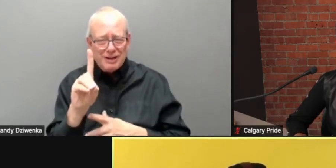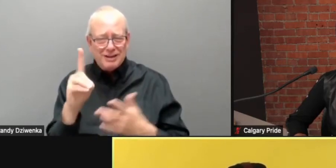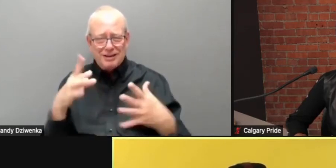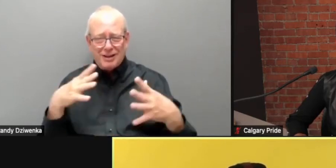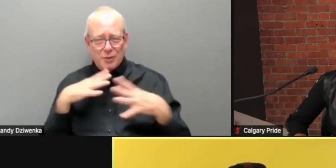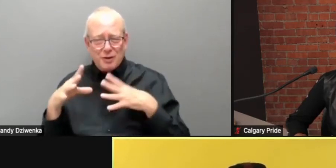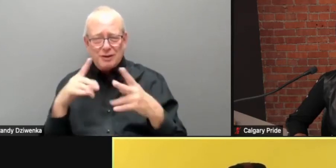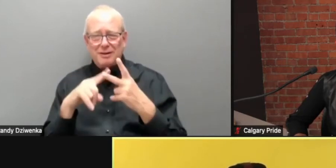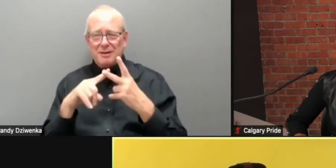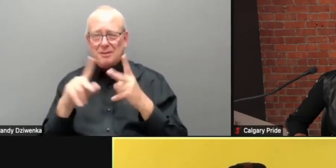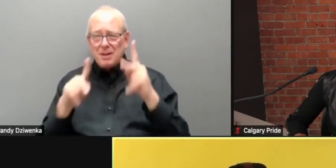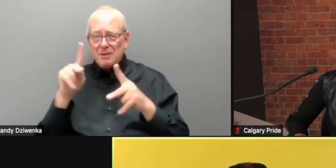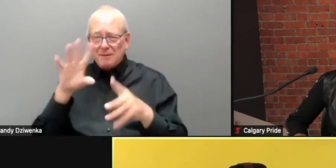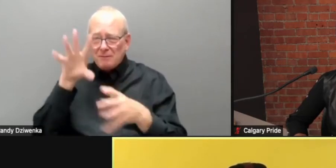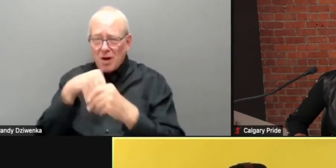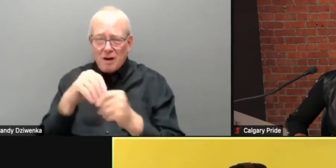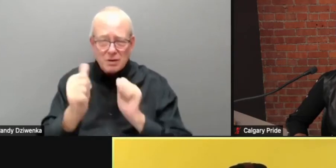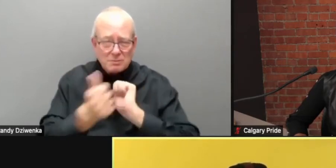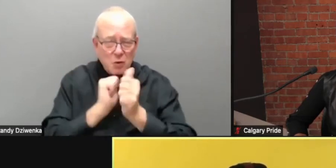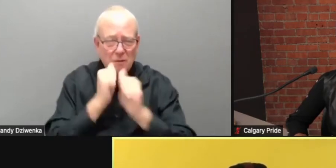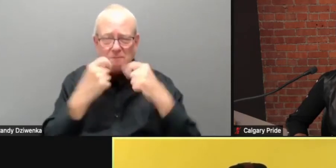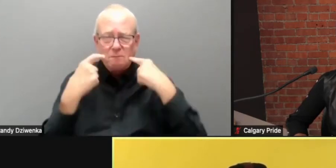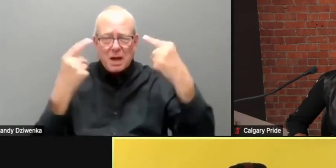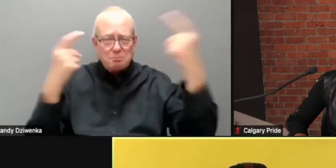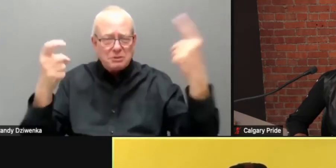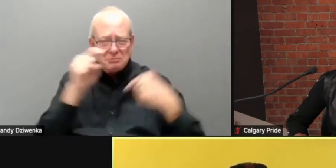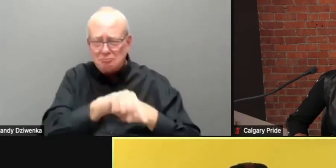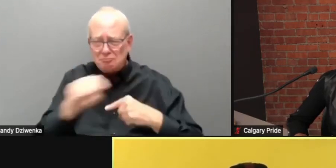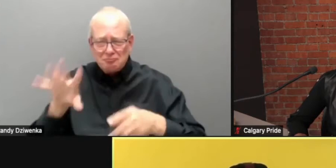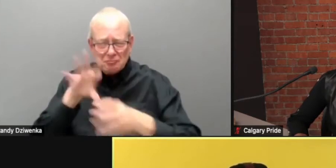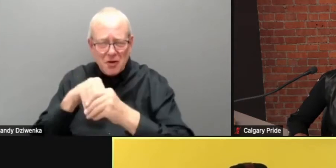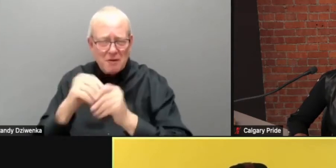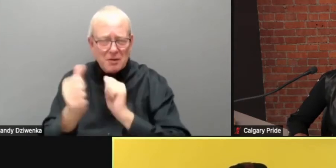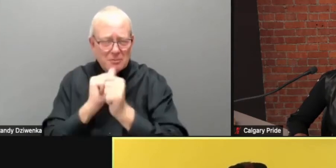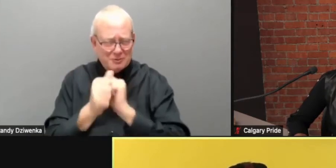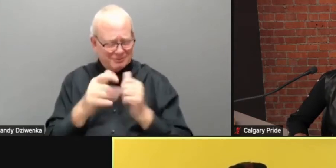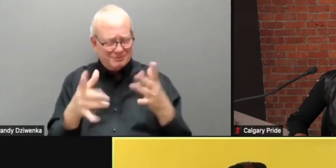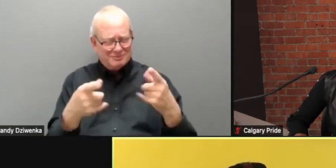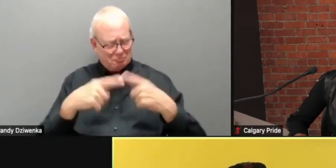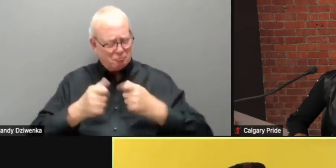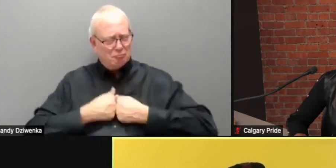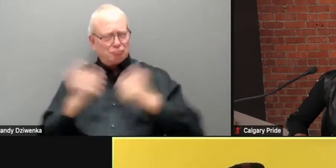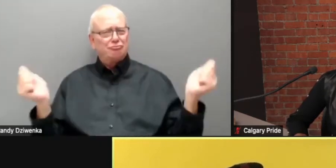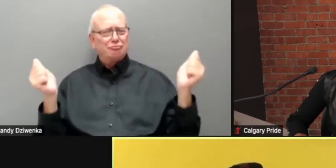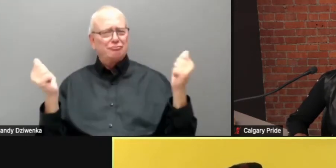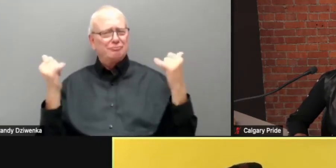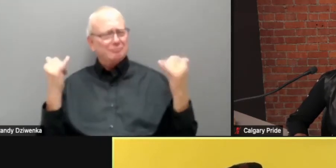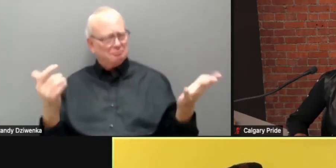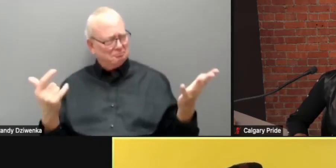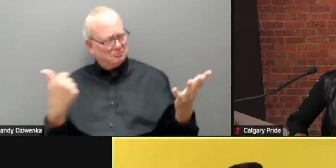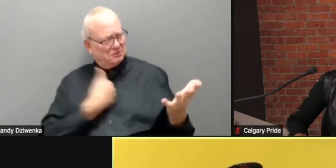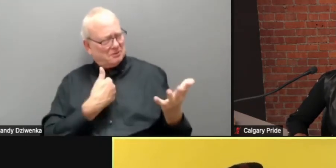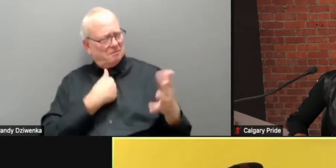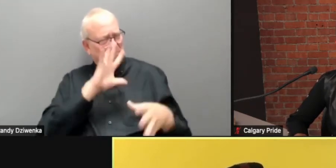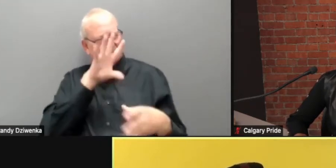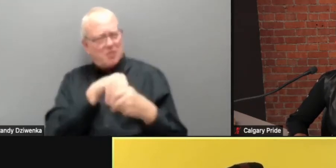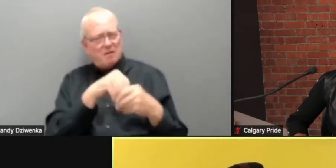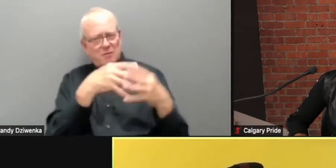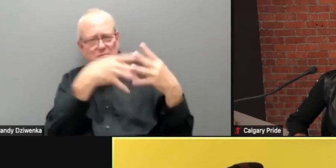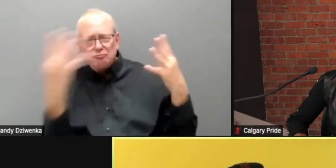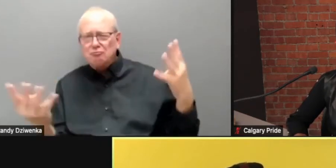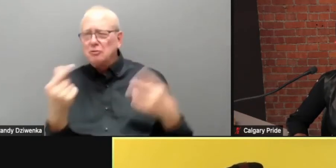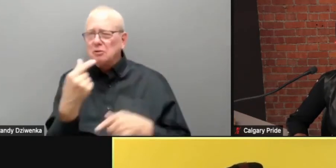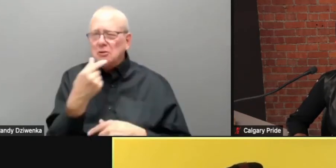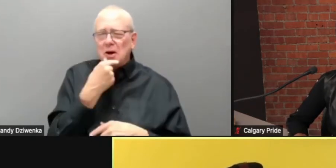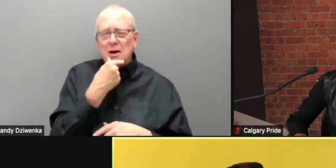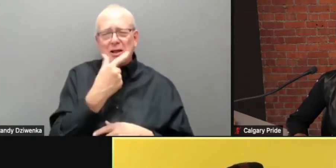fashion celebrities and all, who have come out and have made a difference. And so we need more and more such role models to,